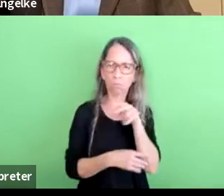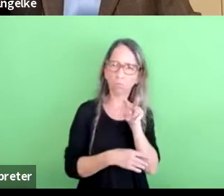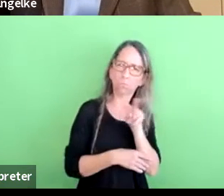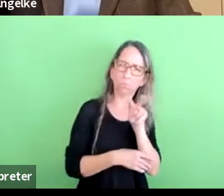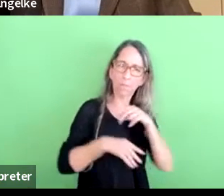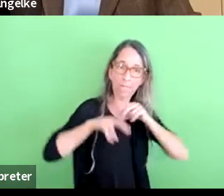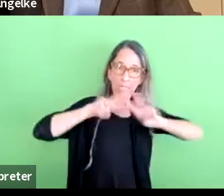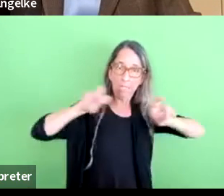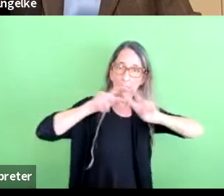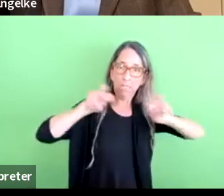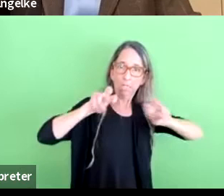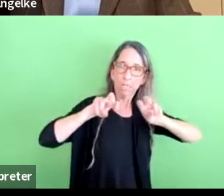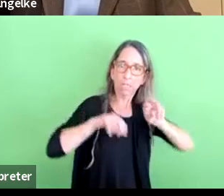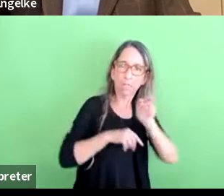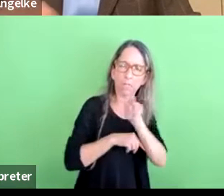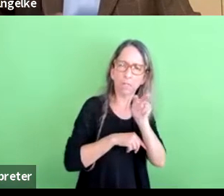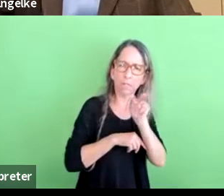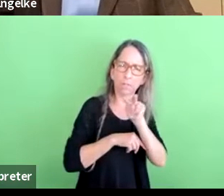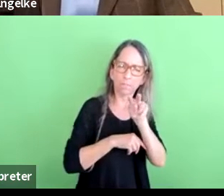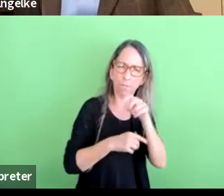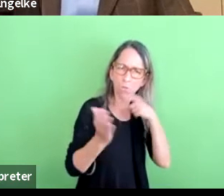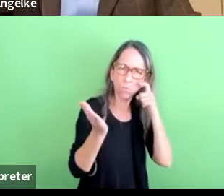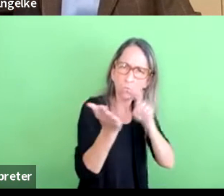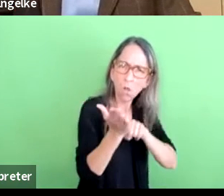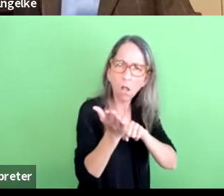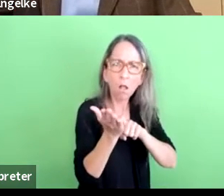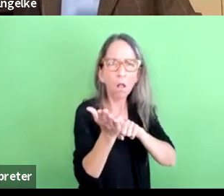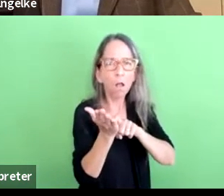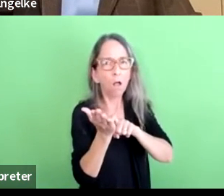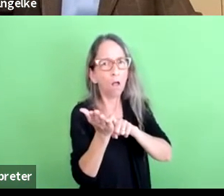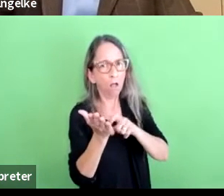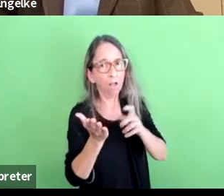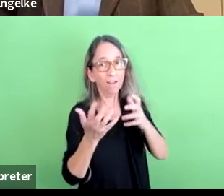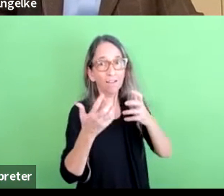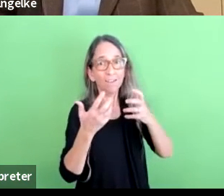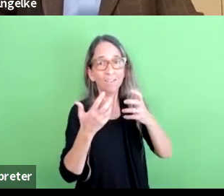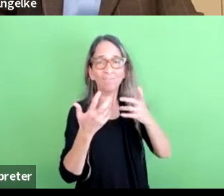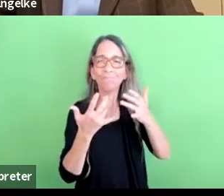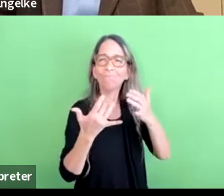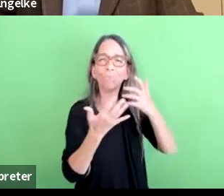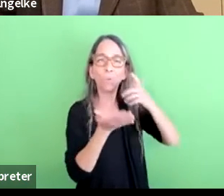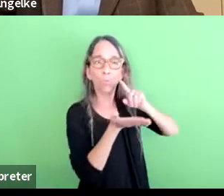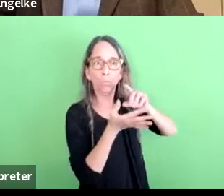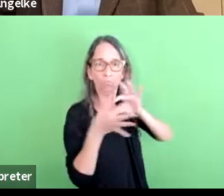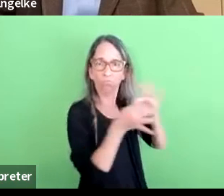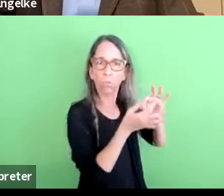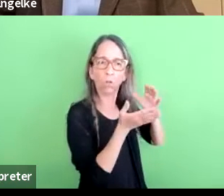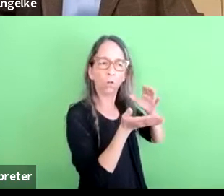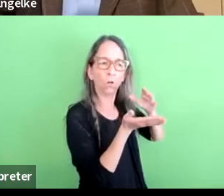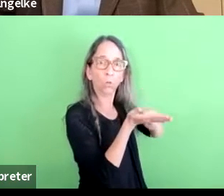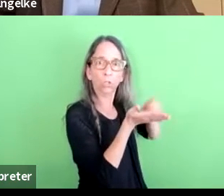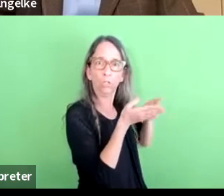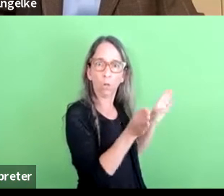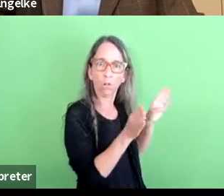and it is completely consistent with what's more generally in the literature, is the degree of interactivity